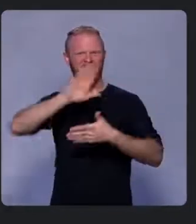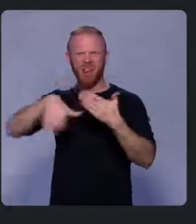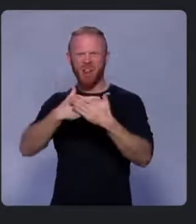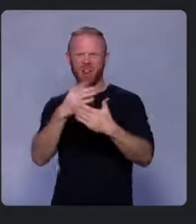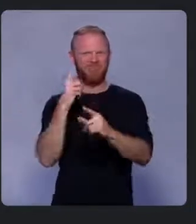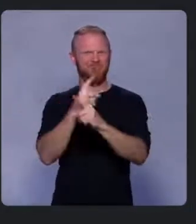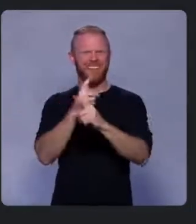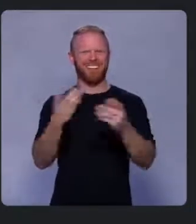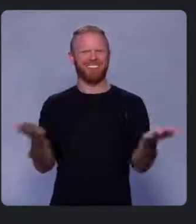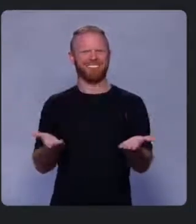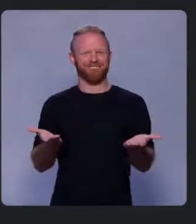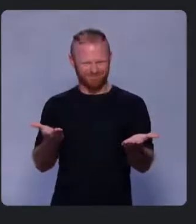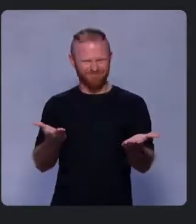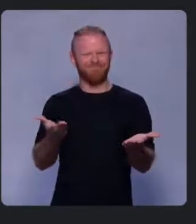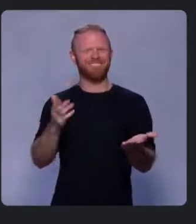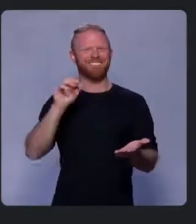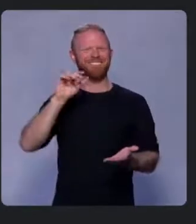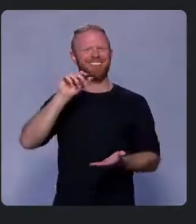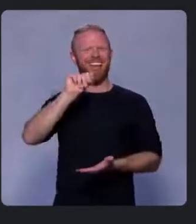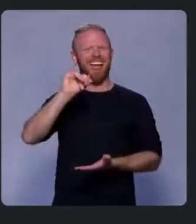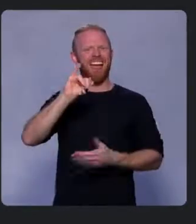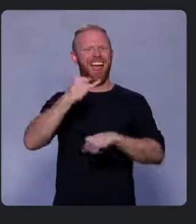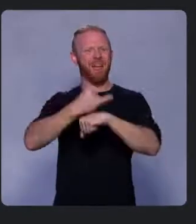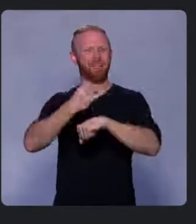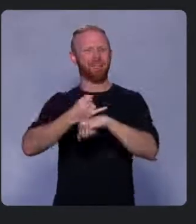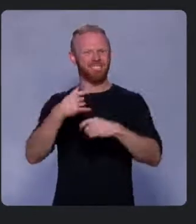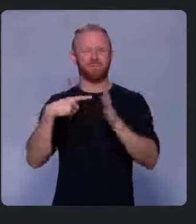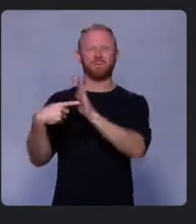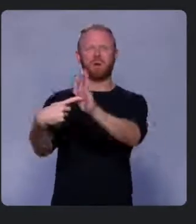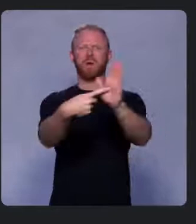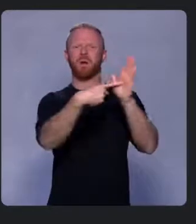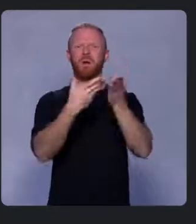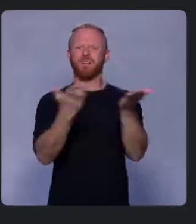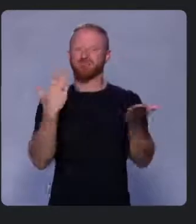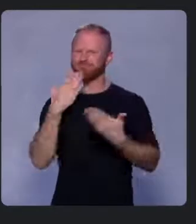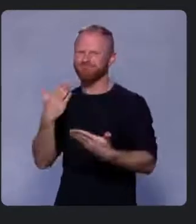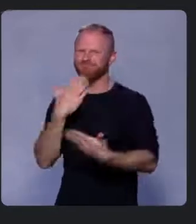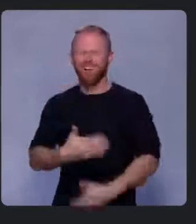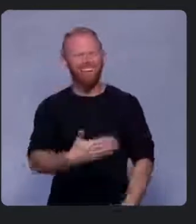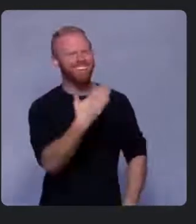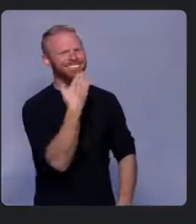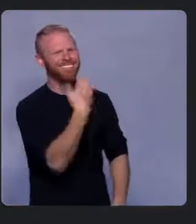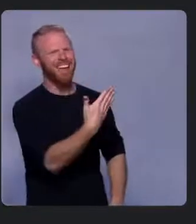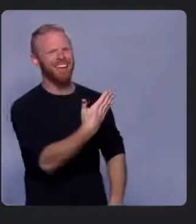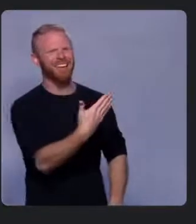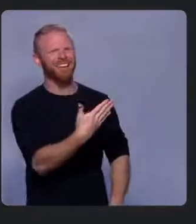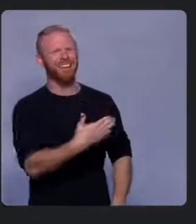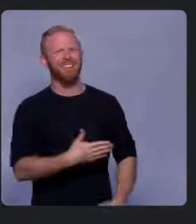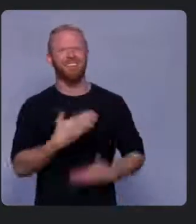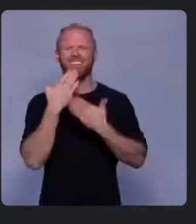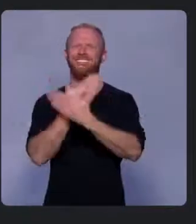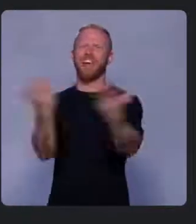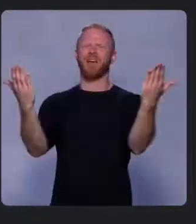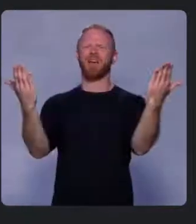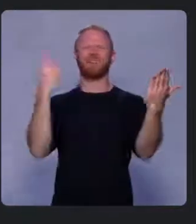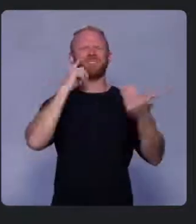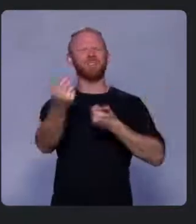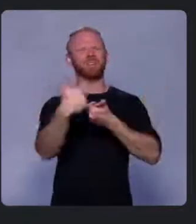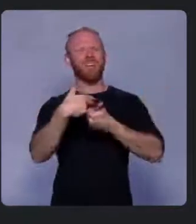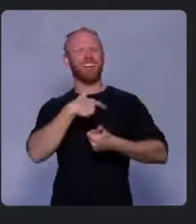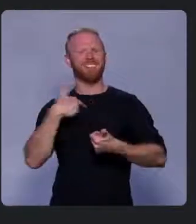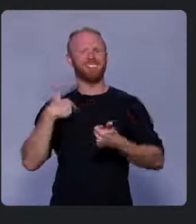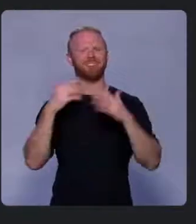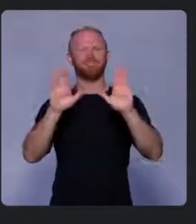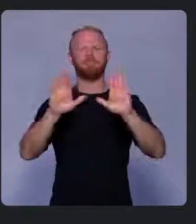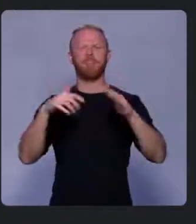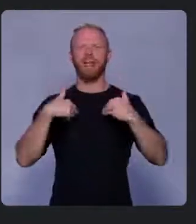AI campus that you just helped us unveil. So thank you very much, Michael. No, you know what? Thank you, and thank you for everyone that's joining us. I want to leave you with a